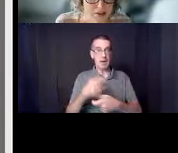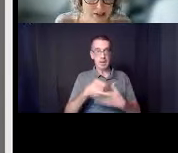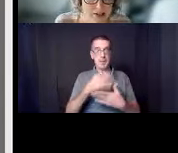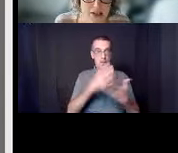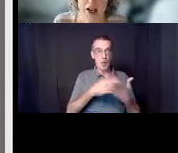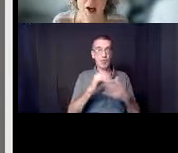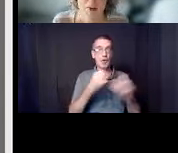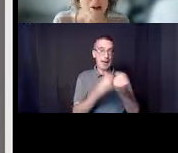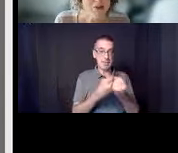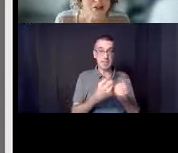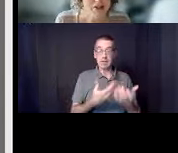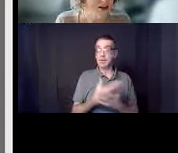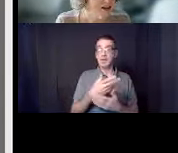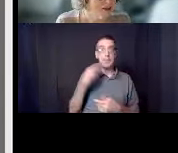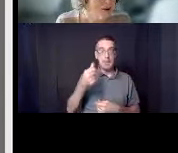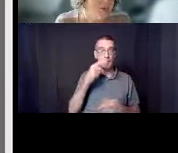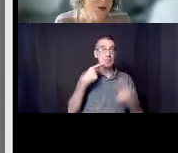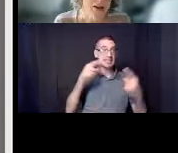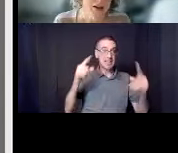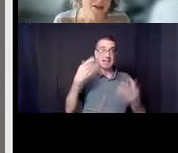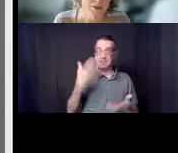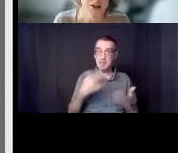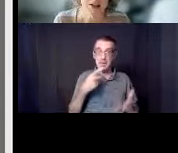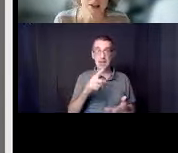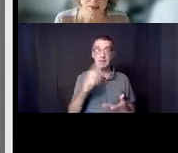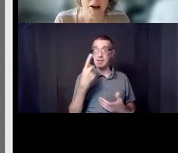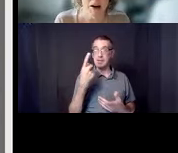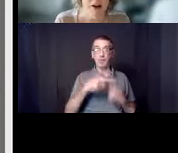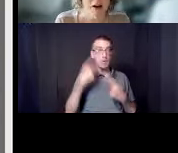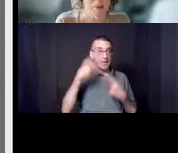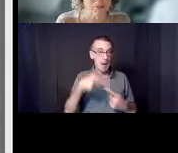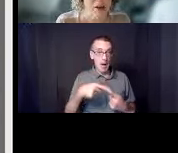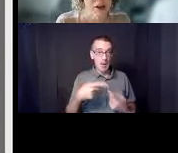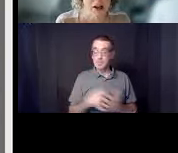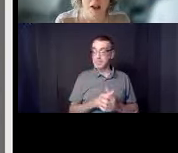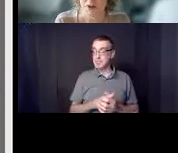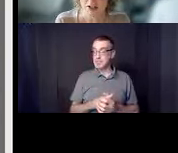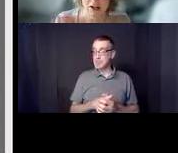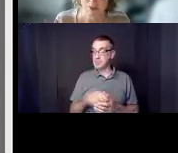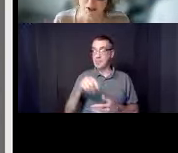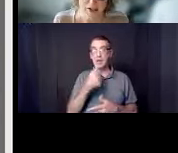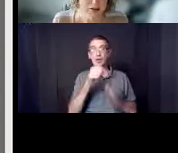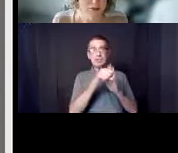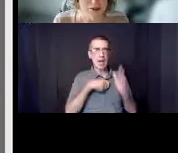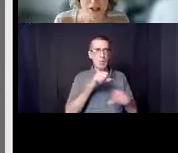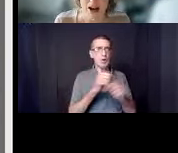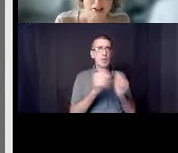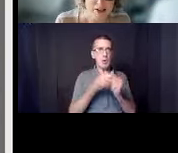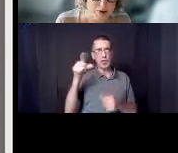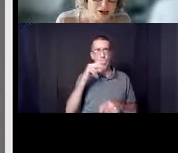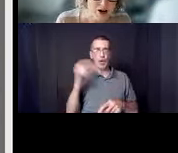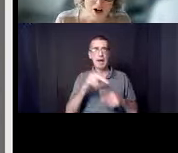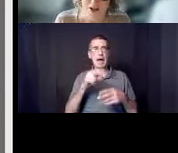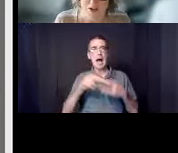of your advocacy. Pay for success might be something to think about. In another state I'm working in, we're looking at